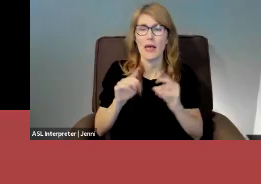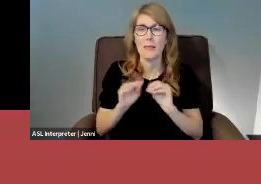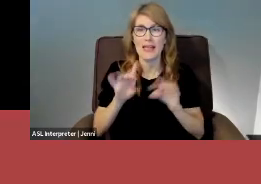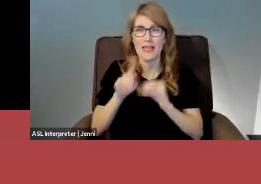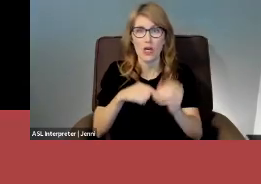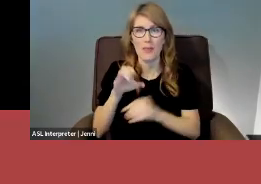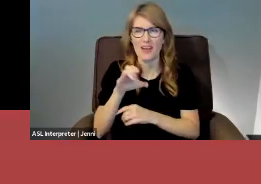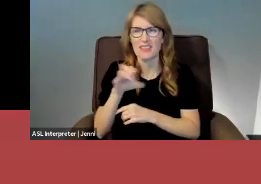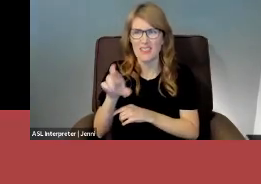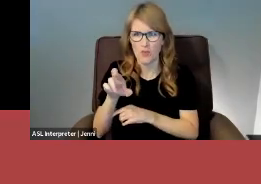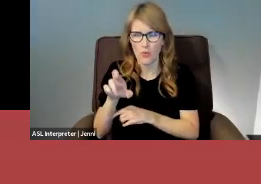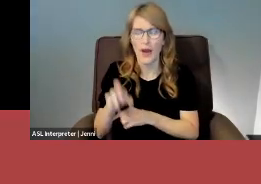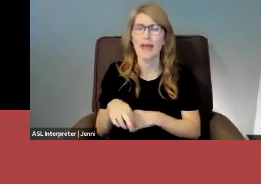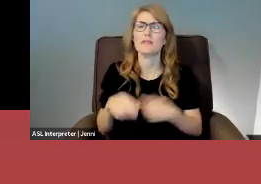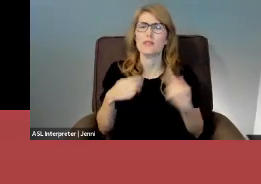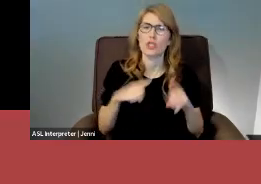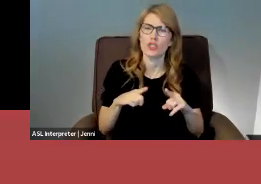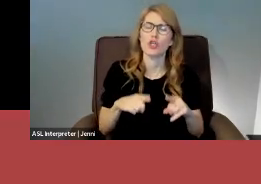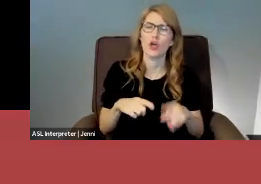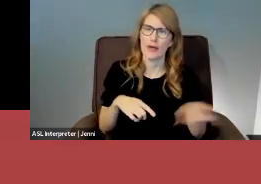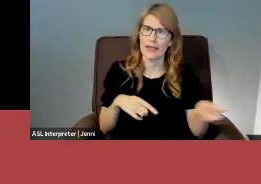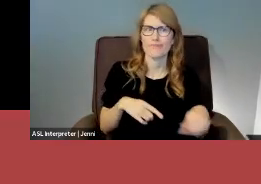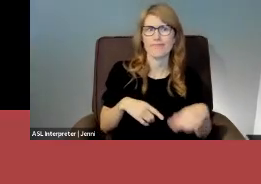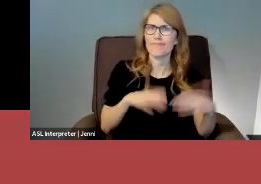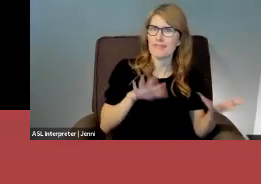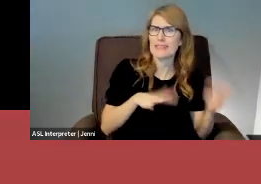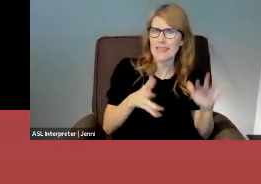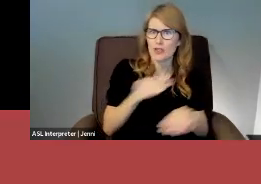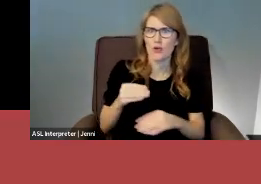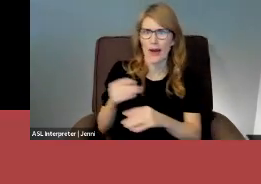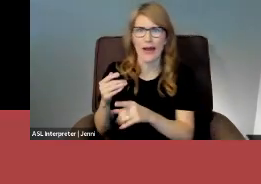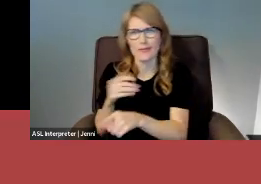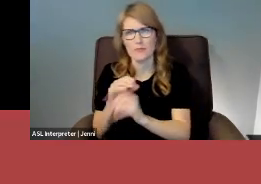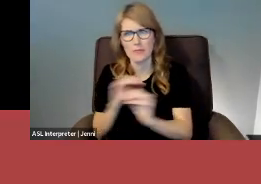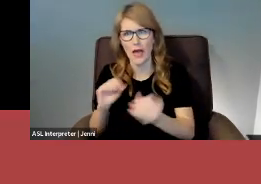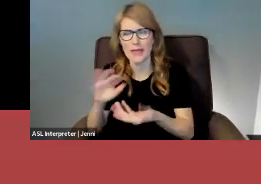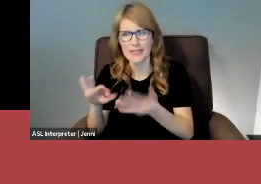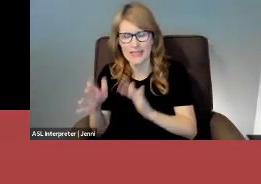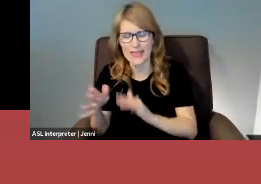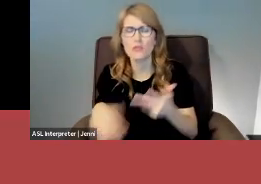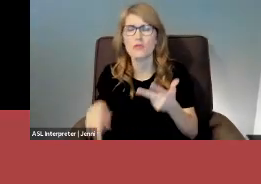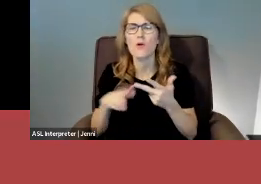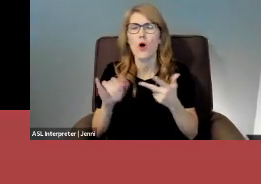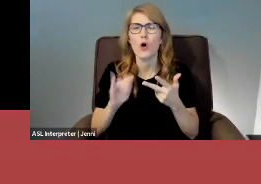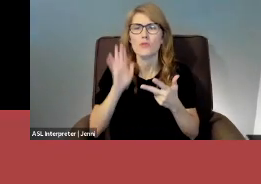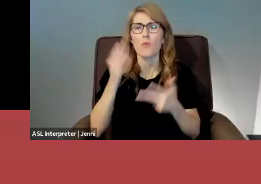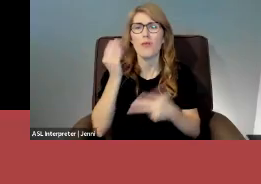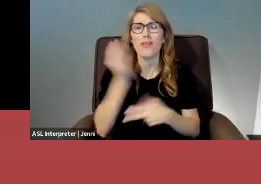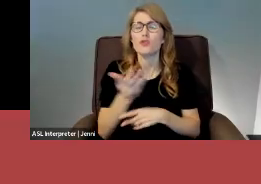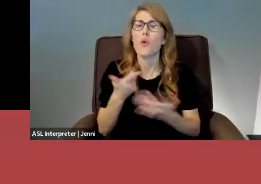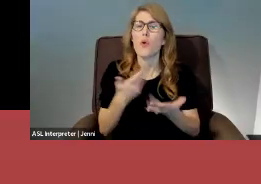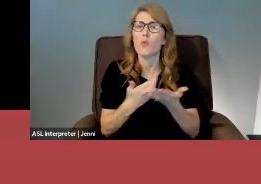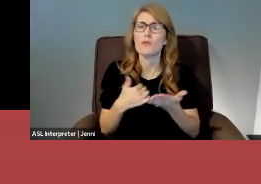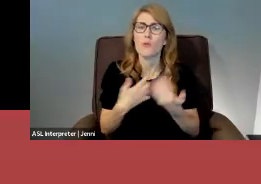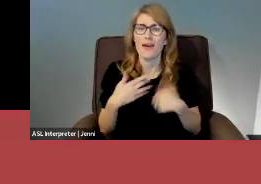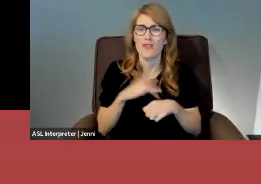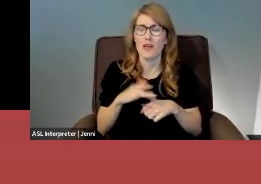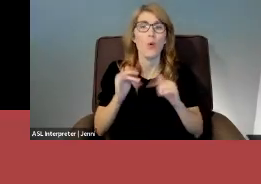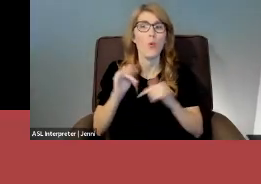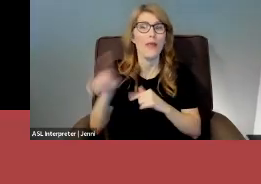blue and gray skies times, and I'm going to introduce some of the resources that become available when a federal disaster is